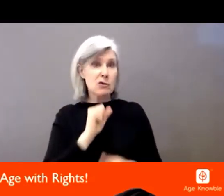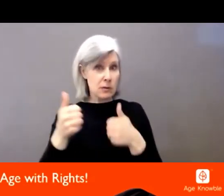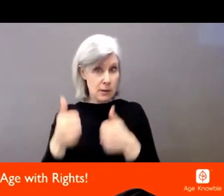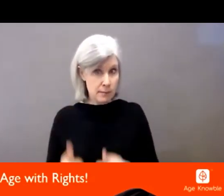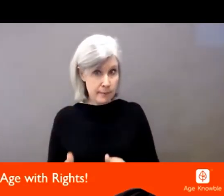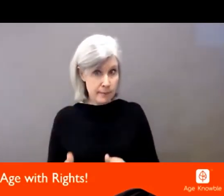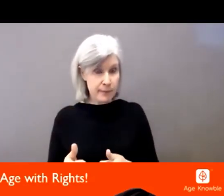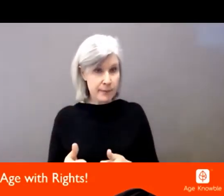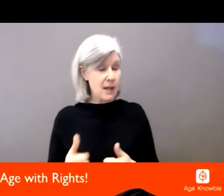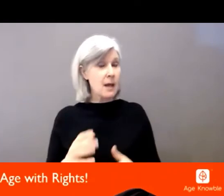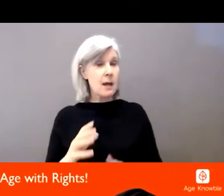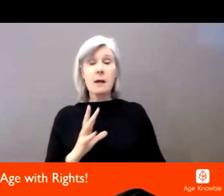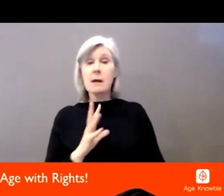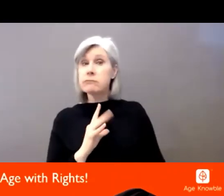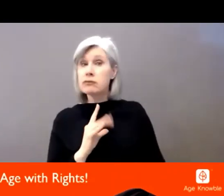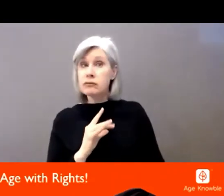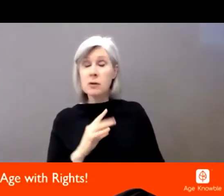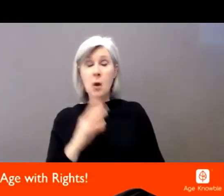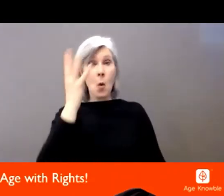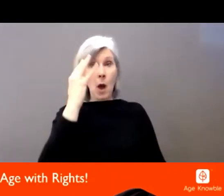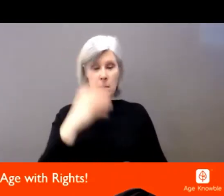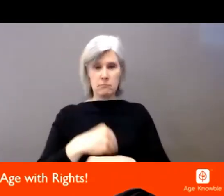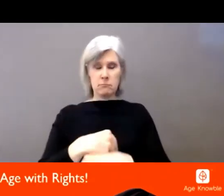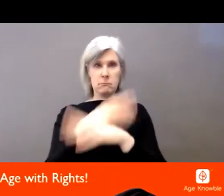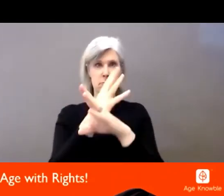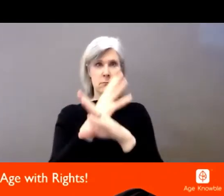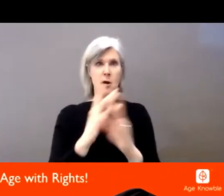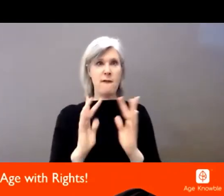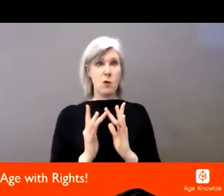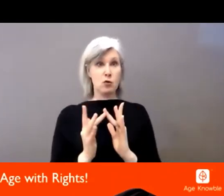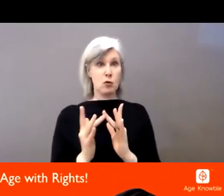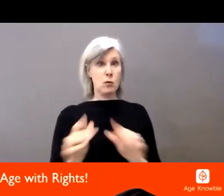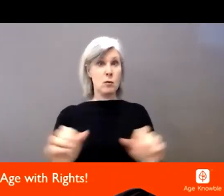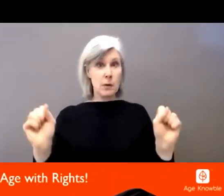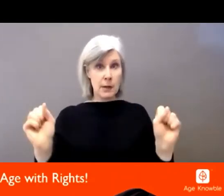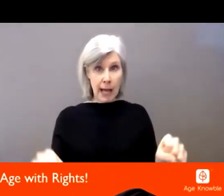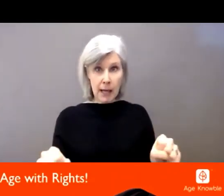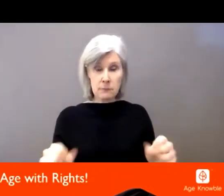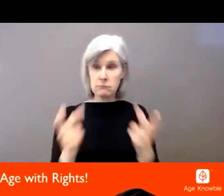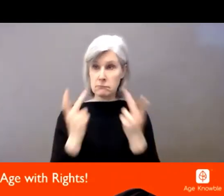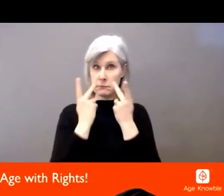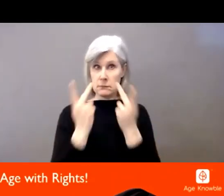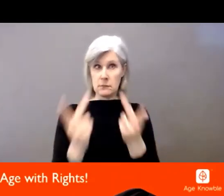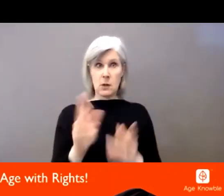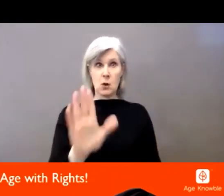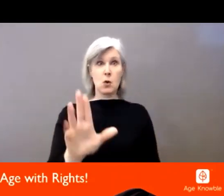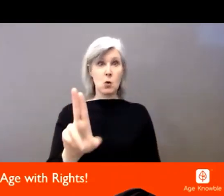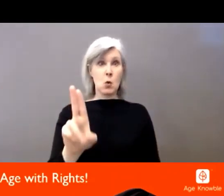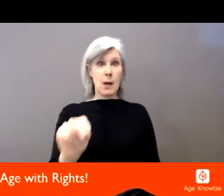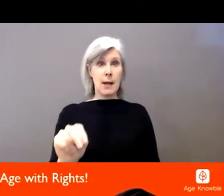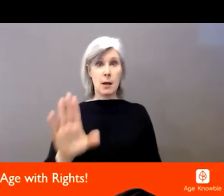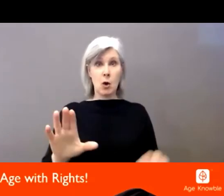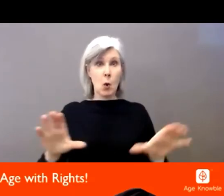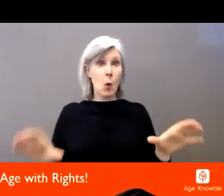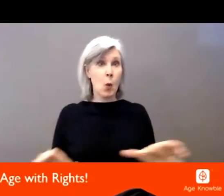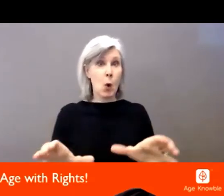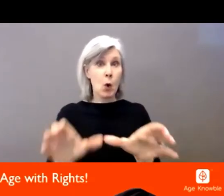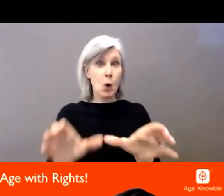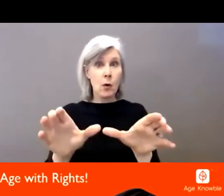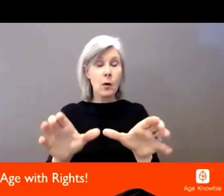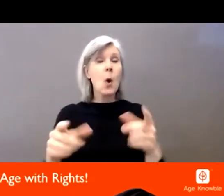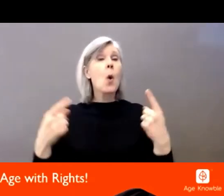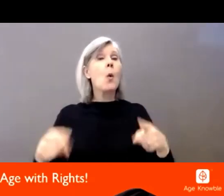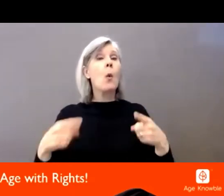to experience the United Nations in action on aging issues. The event that is hosted by ILC Canada is scheduled